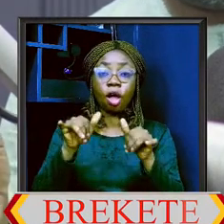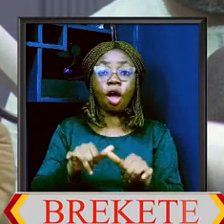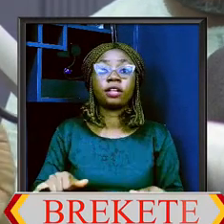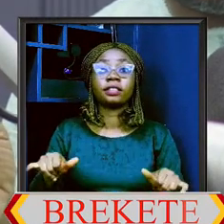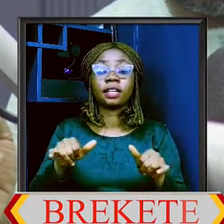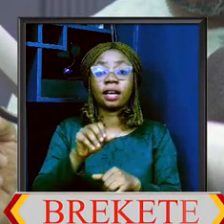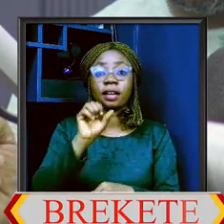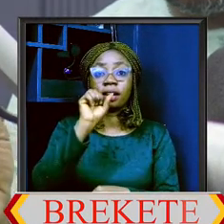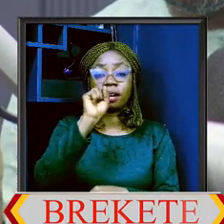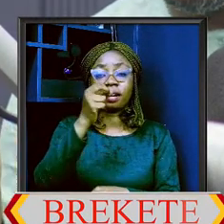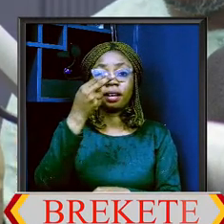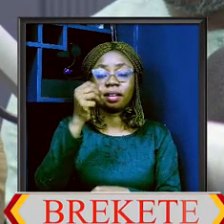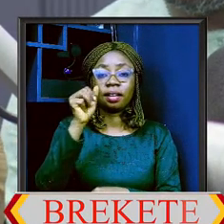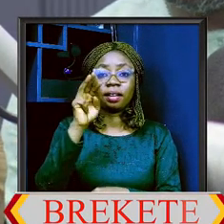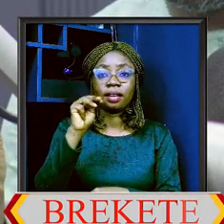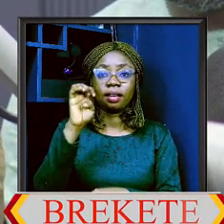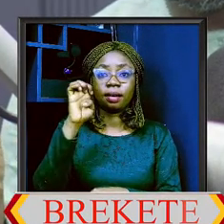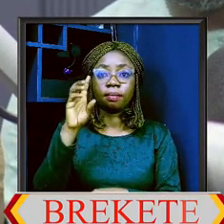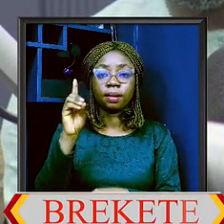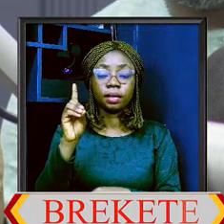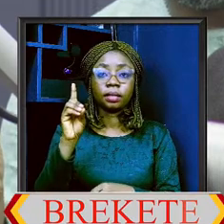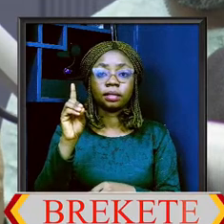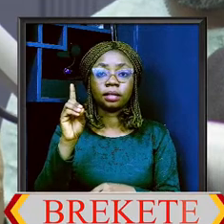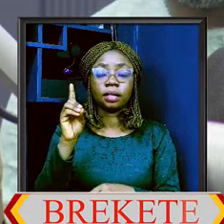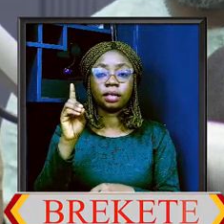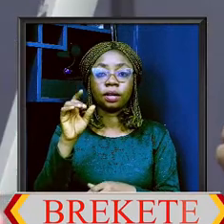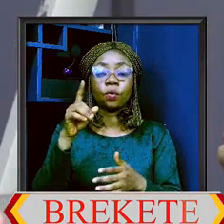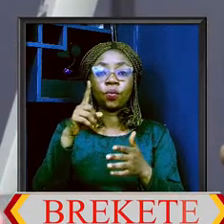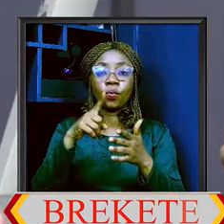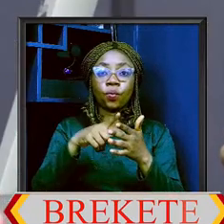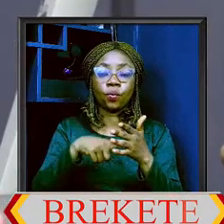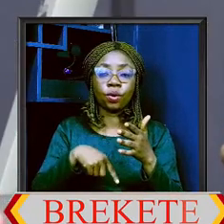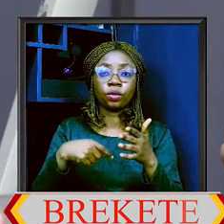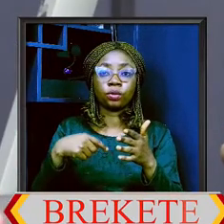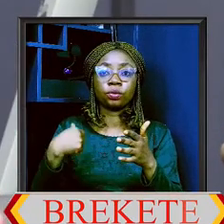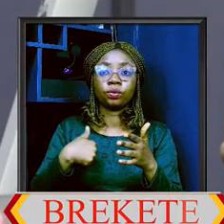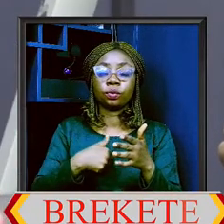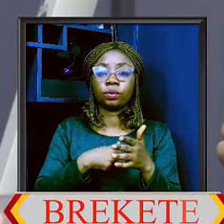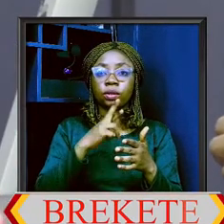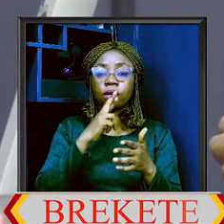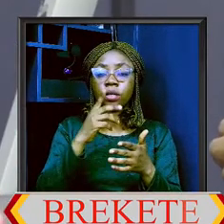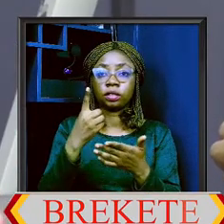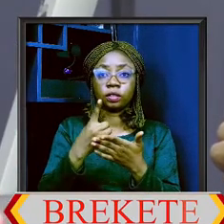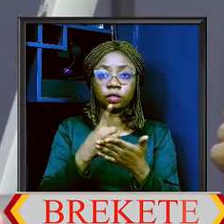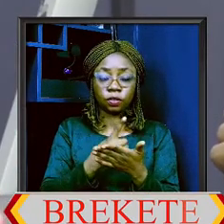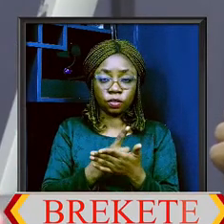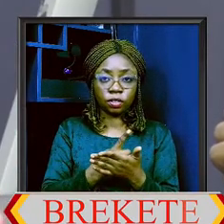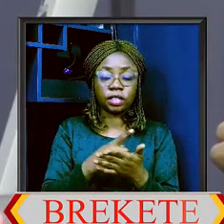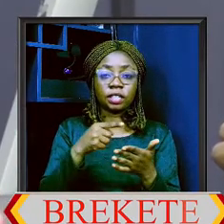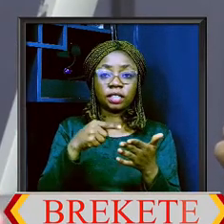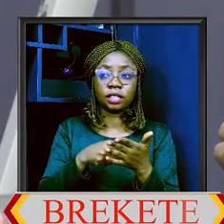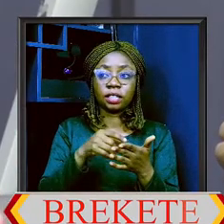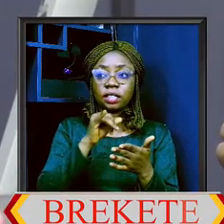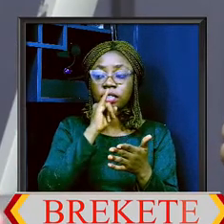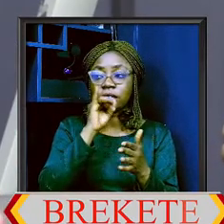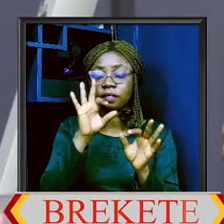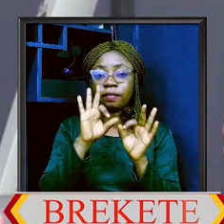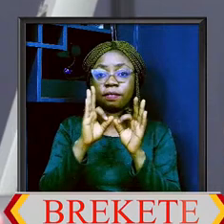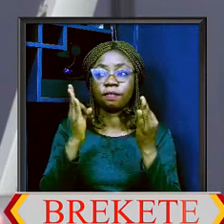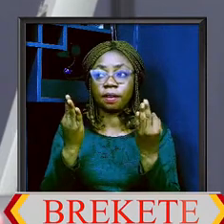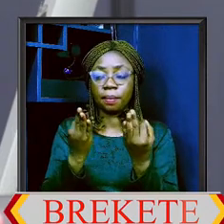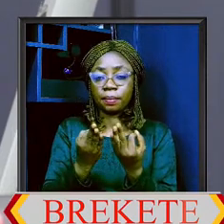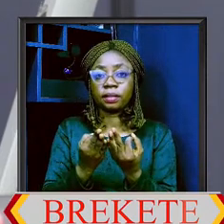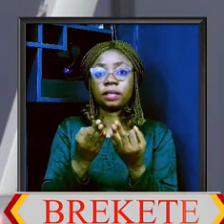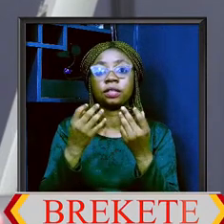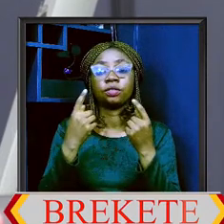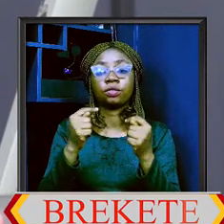honorable better yes sir that what he's saying what he discussing I think the family we should try to